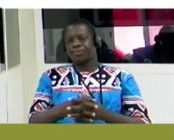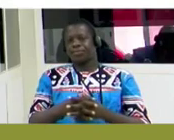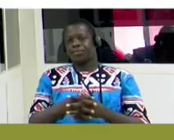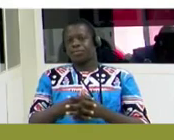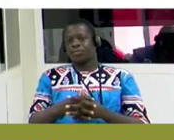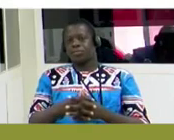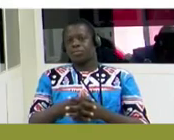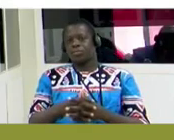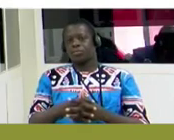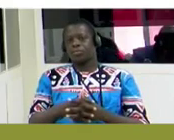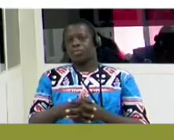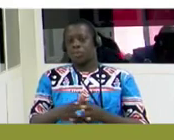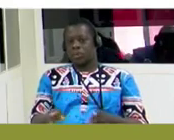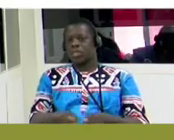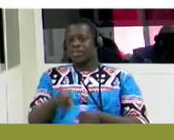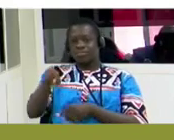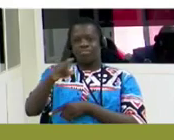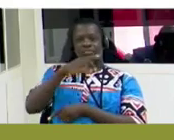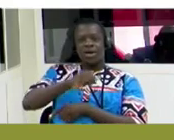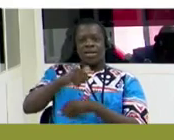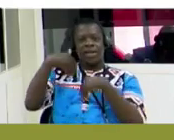He gave me a plastic bag